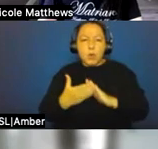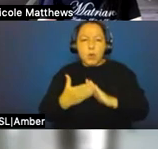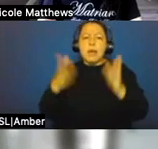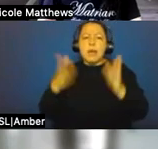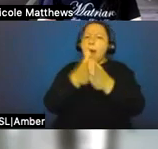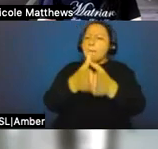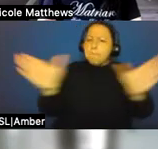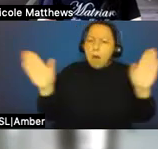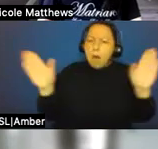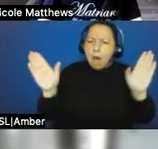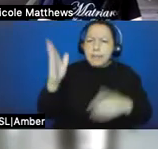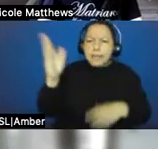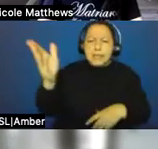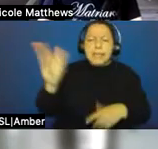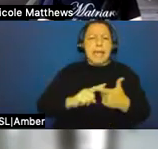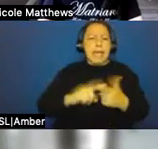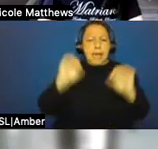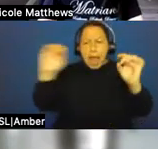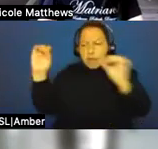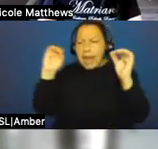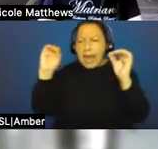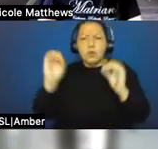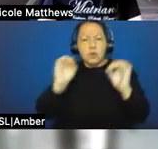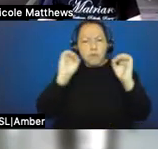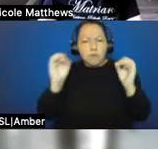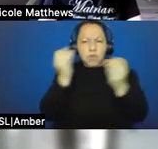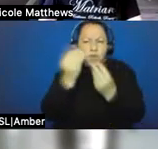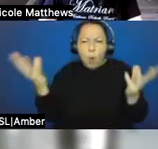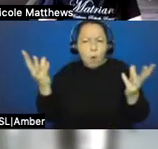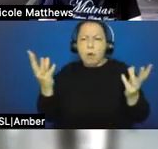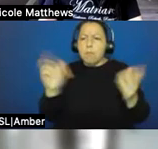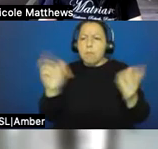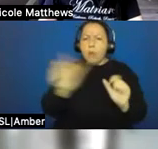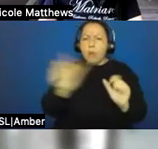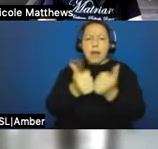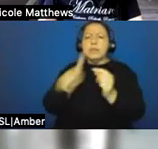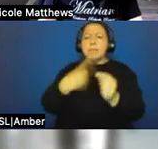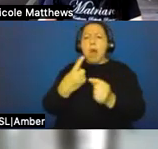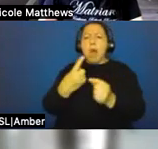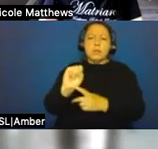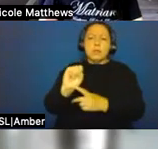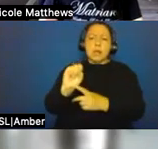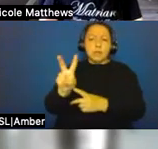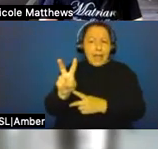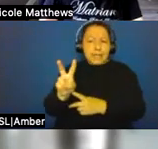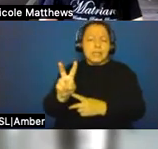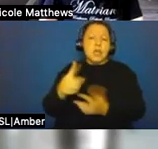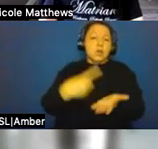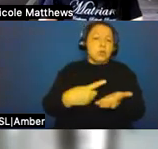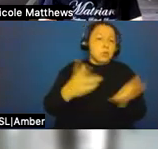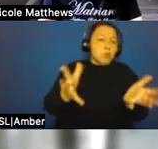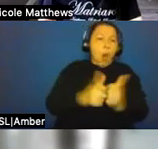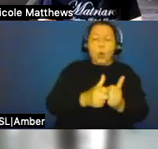other agencies about sexual violence, to talk to whether it be schools or